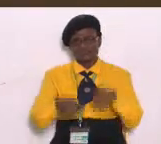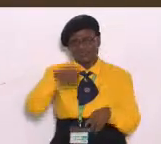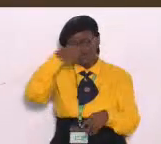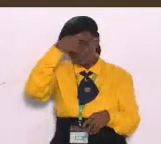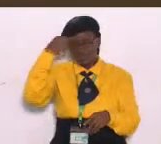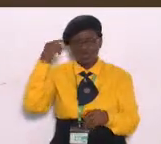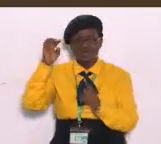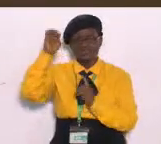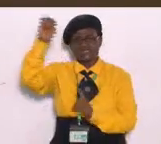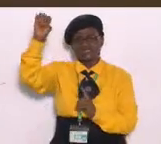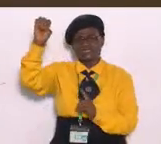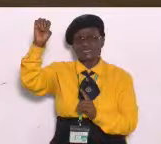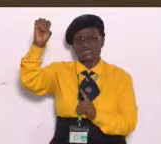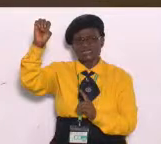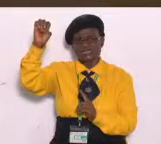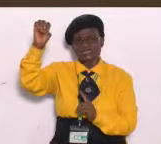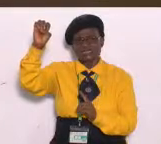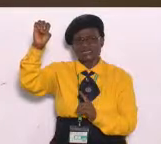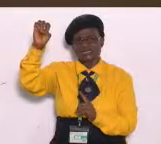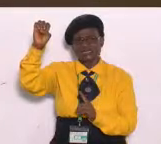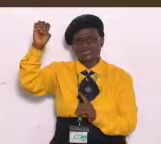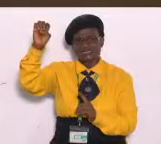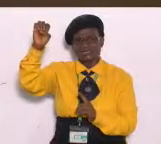Because he is